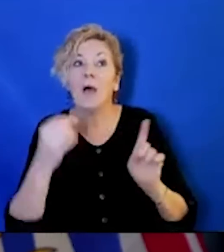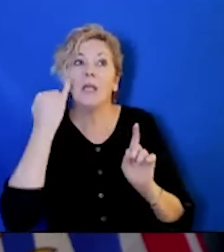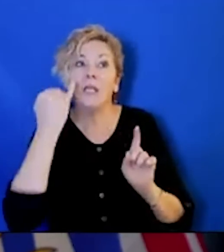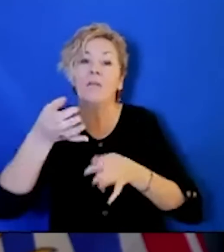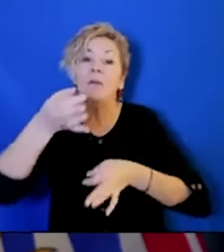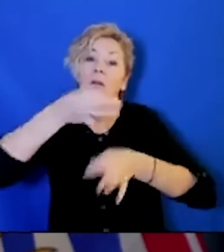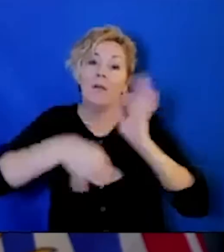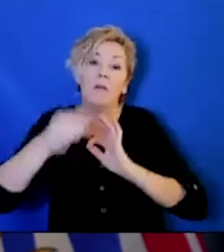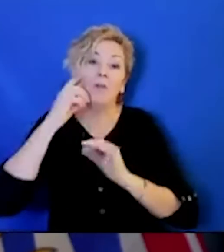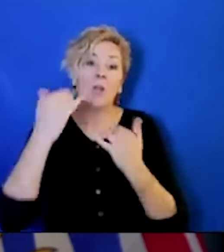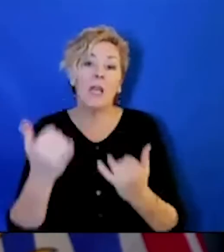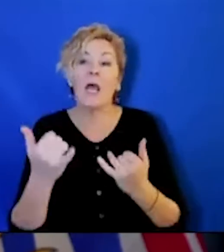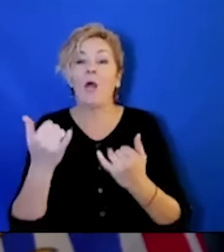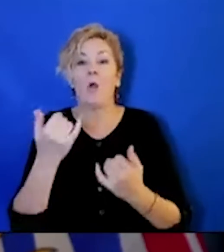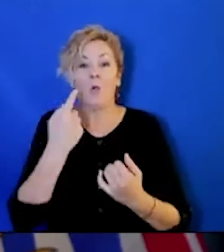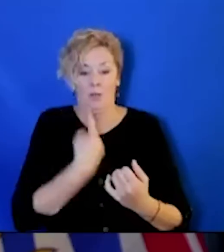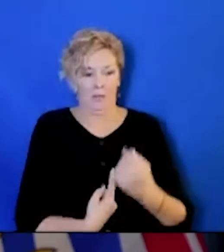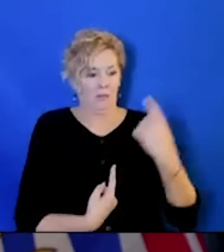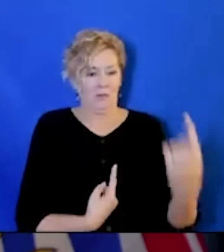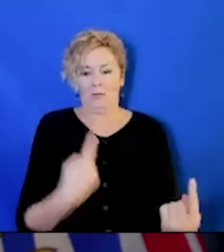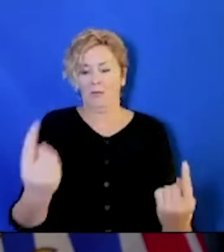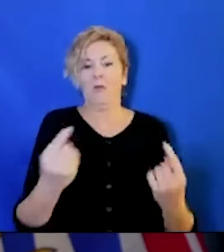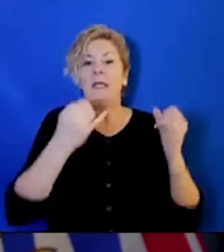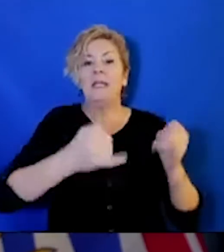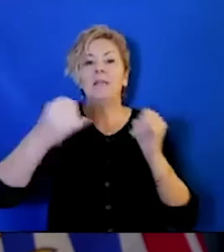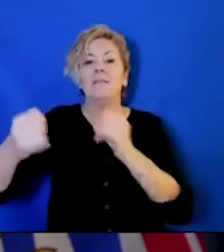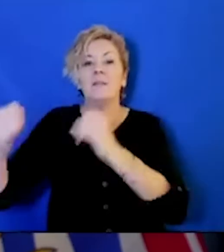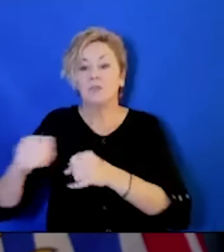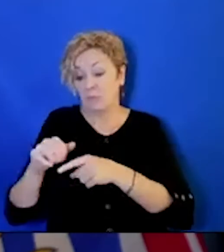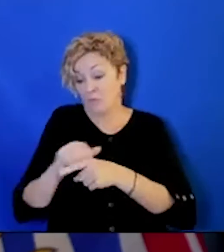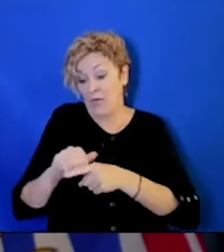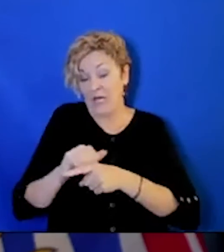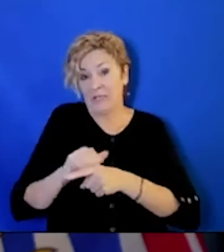physical activities. We want young people in particular to get out there and to move,